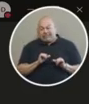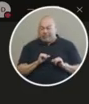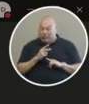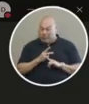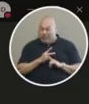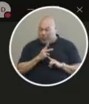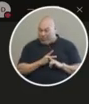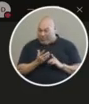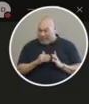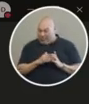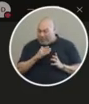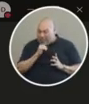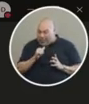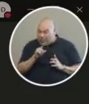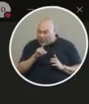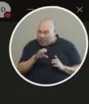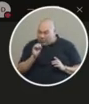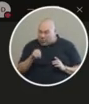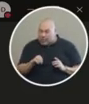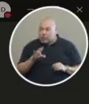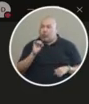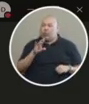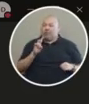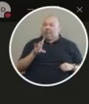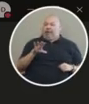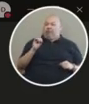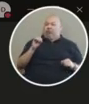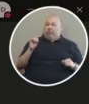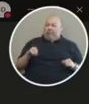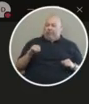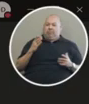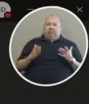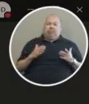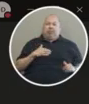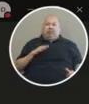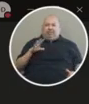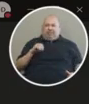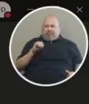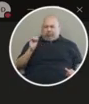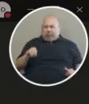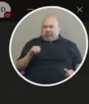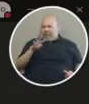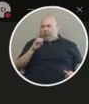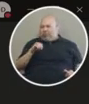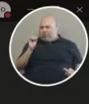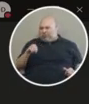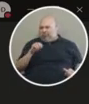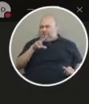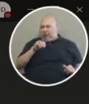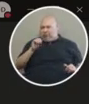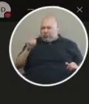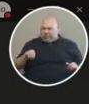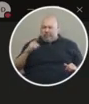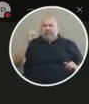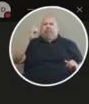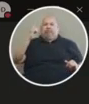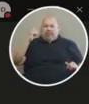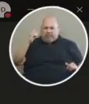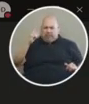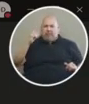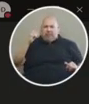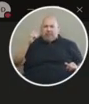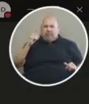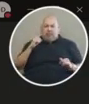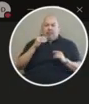2 or 3 months, maybe not at 100% or 75%, but maybe at 50% and 40% and 30% as we grow those